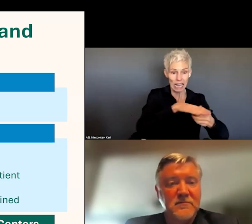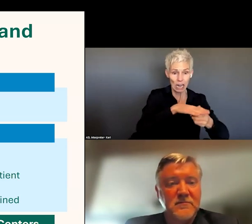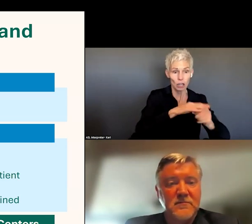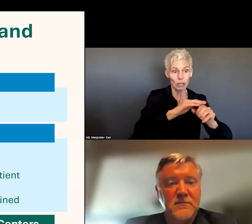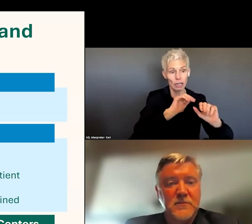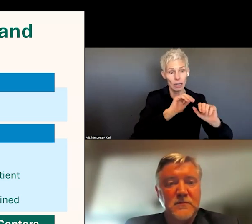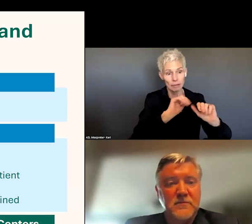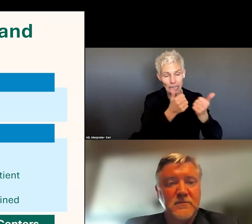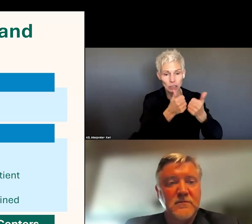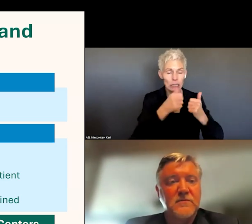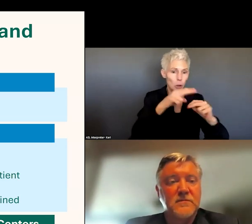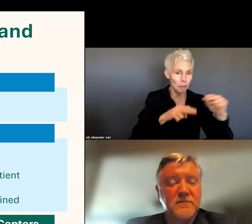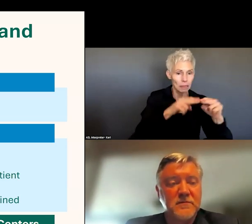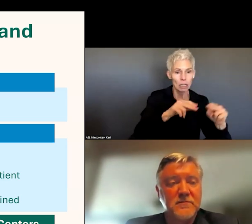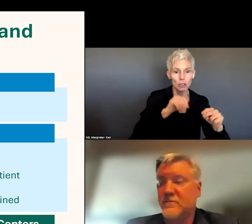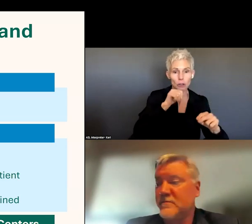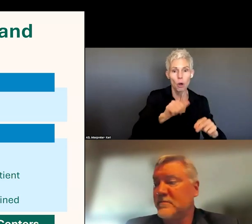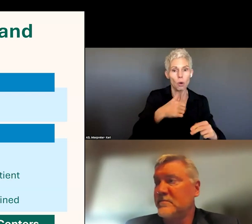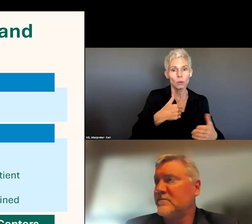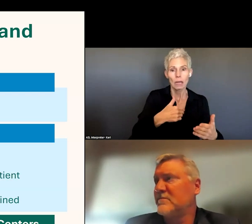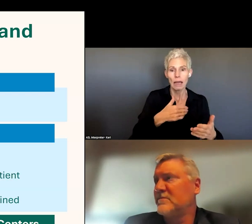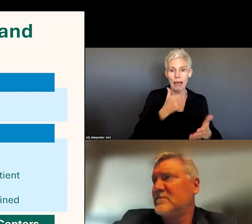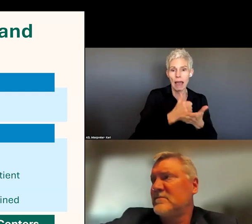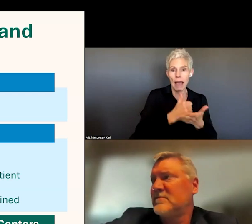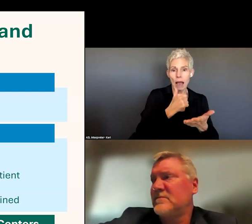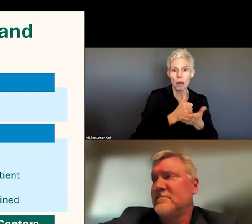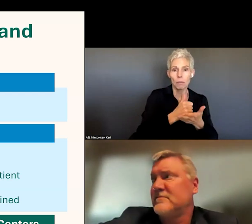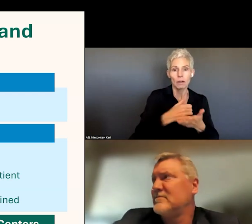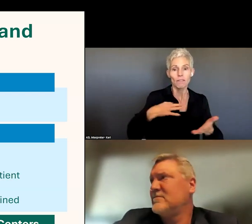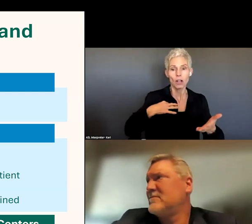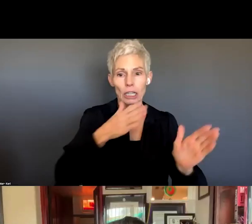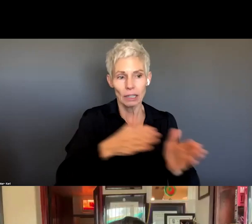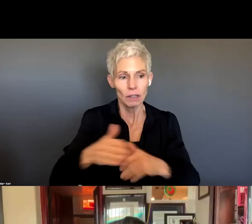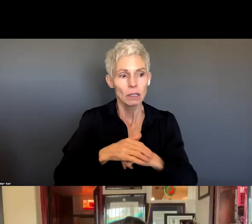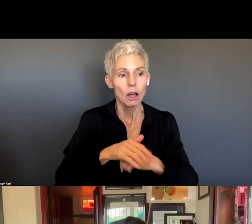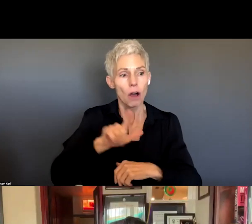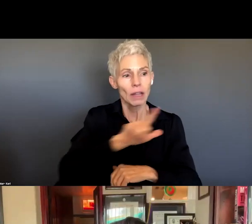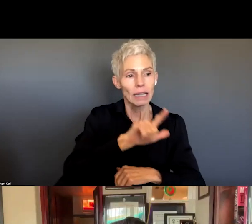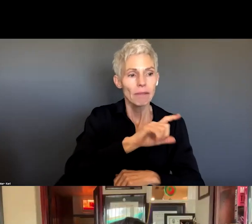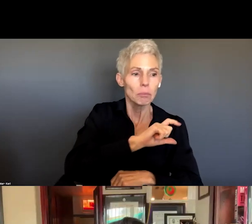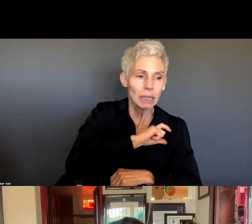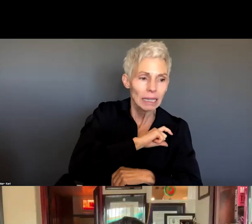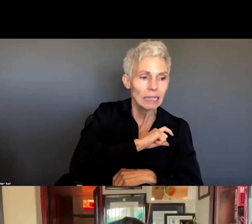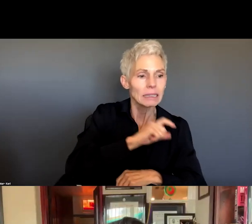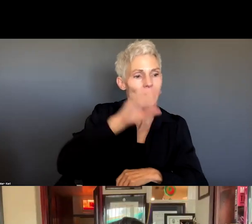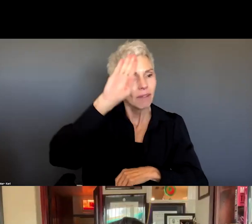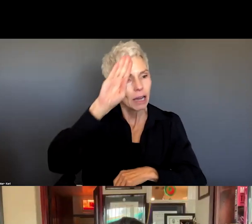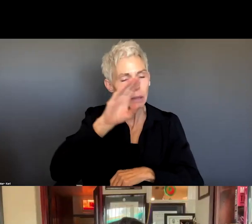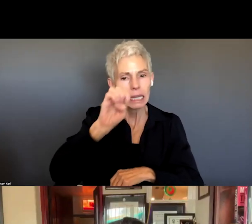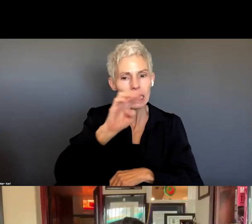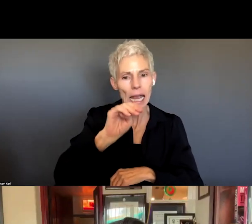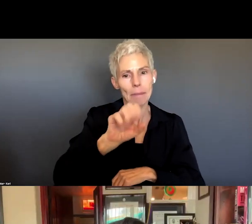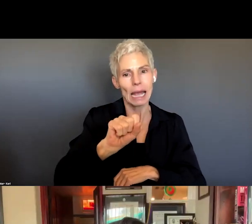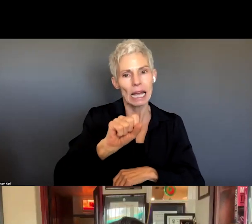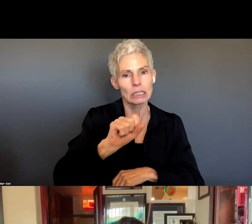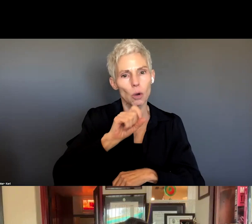individuals. So over on the left, you've got your first responders out there, police, mobile crisis, EMS, and they are dealing with high